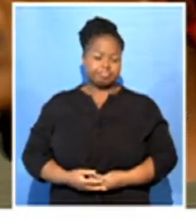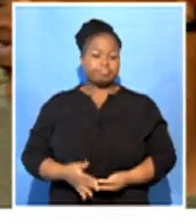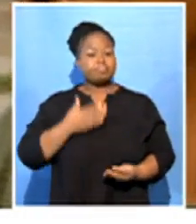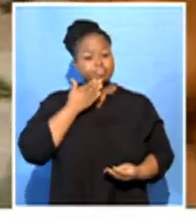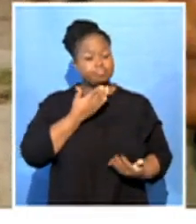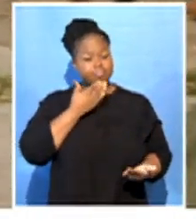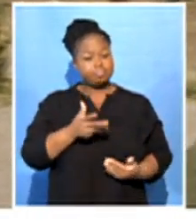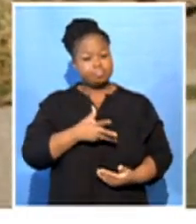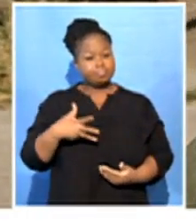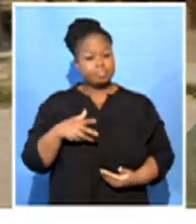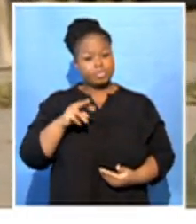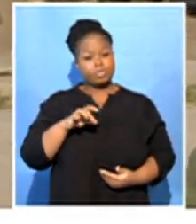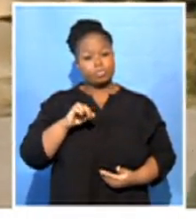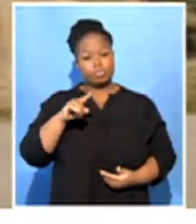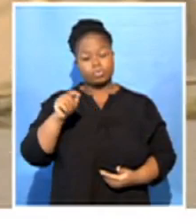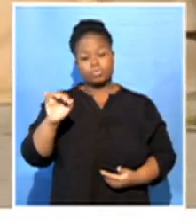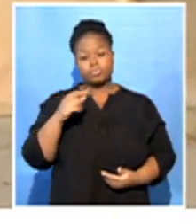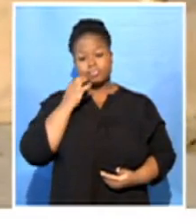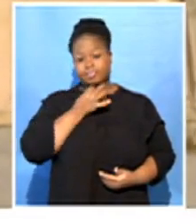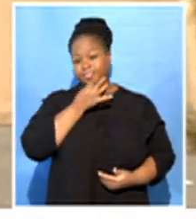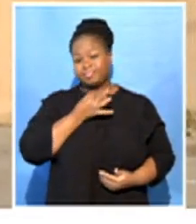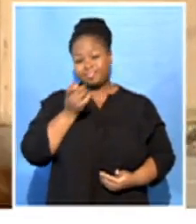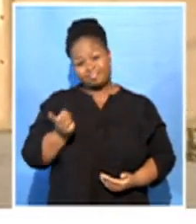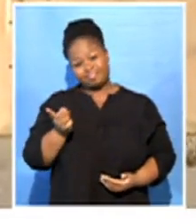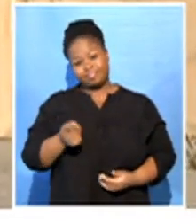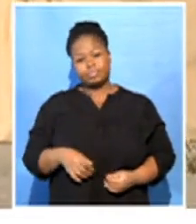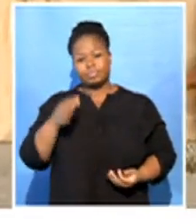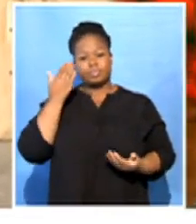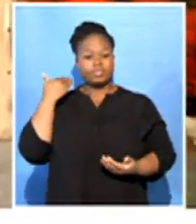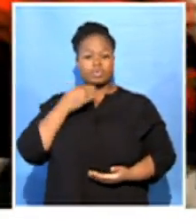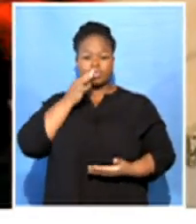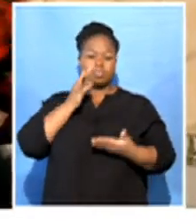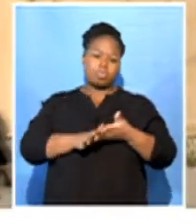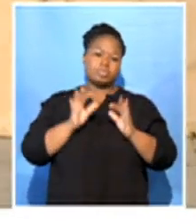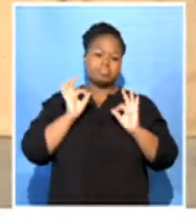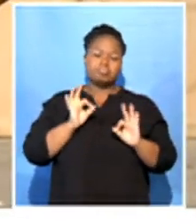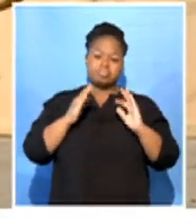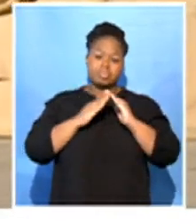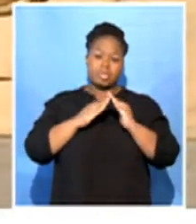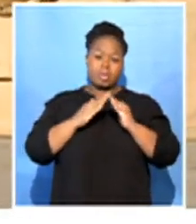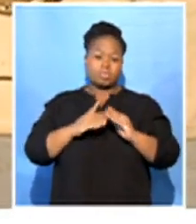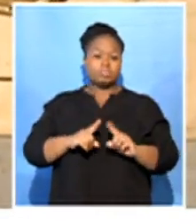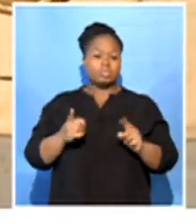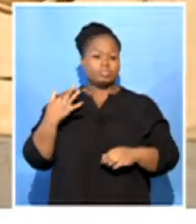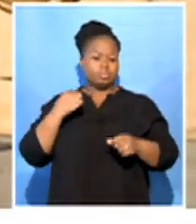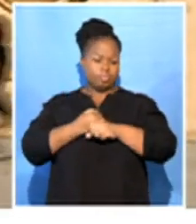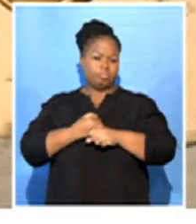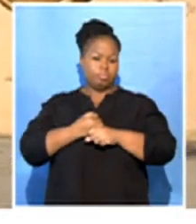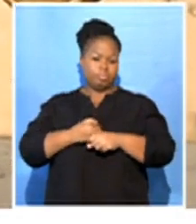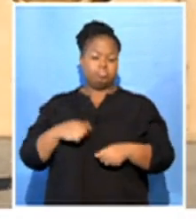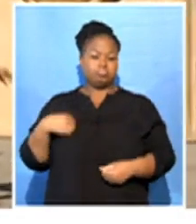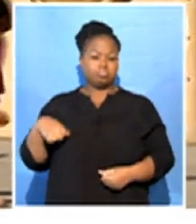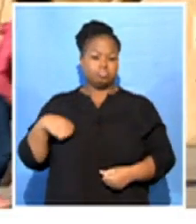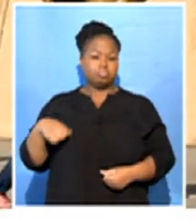Well, Nobuntu Mfeketho, Desiree, saying there that there were promised proper structures, and in fact last year